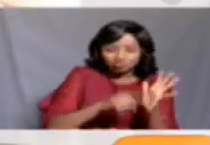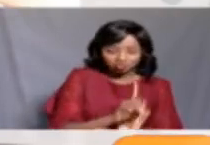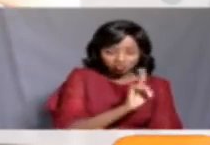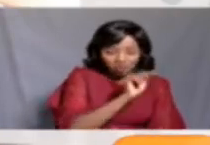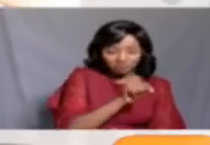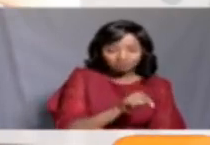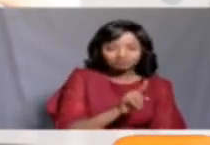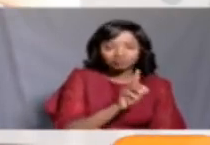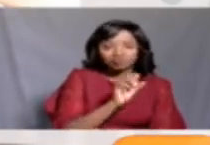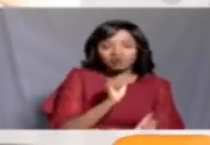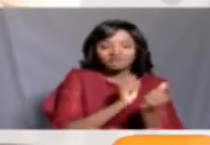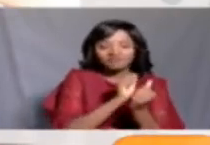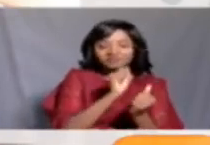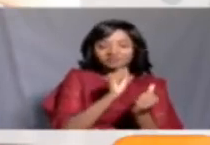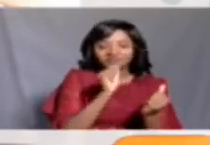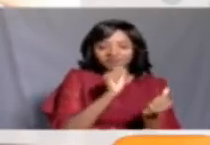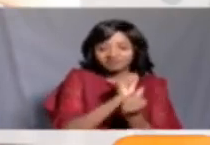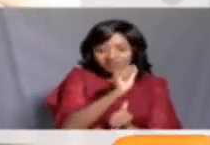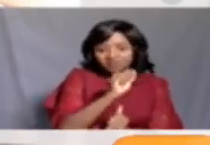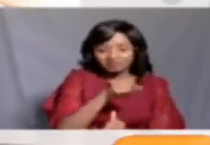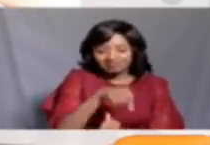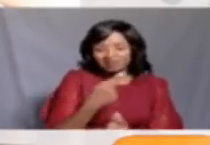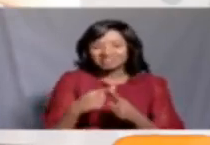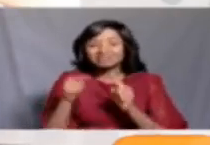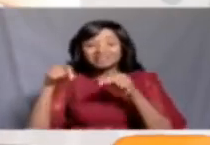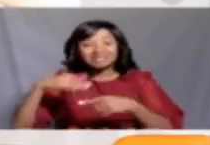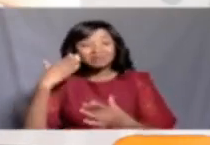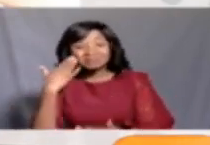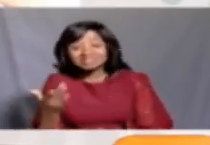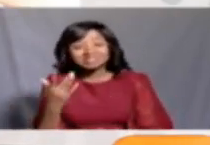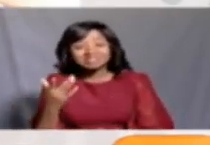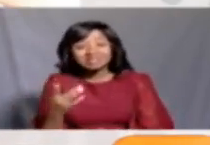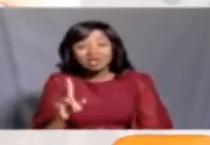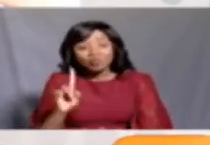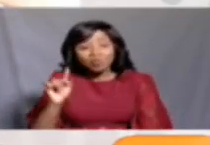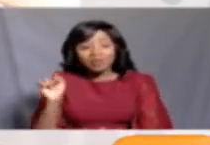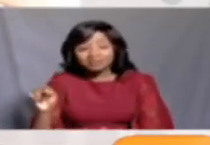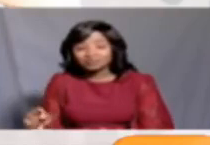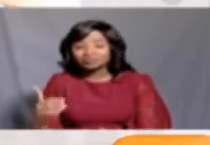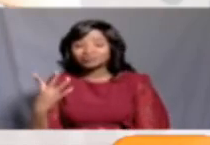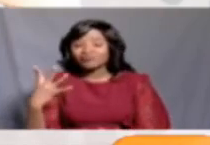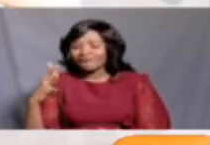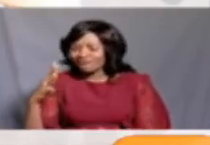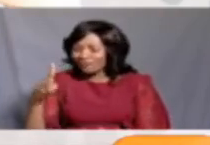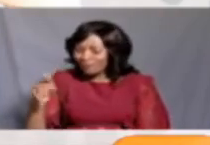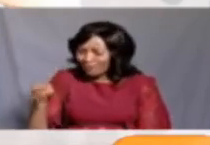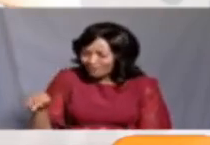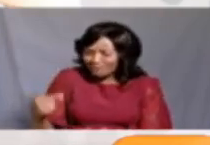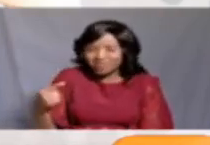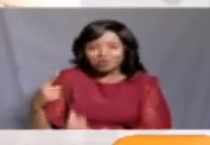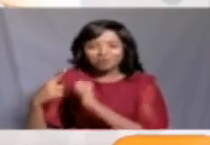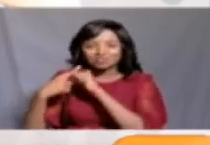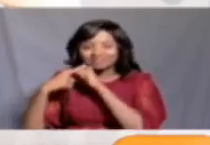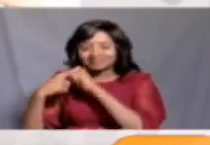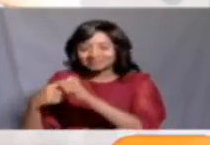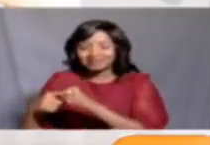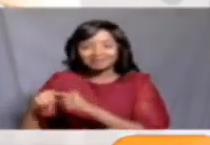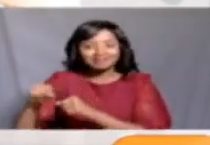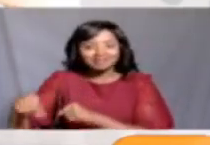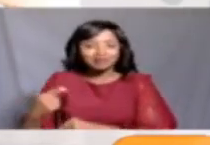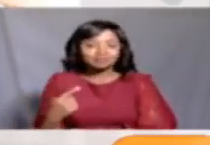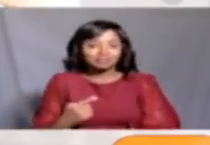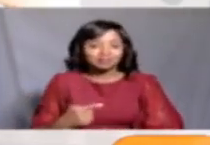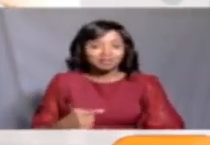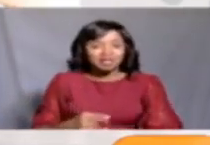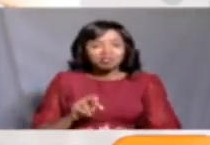there because that is shocking. That is shocking. And when we talk about the system having a problem and we need to kind of train more and feed